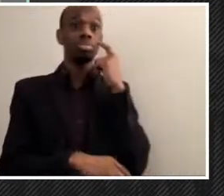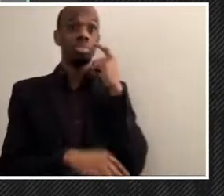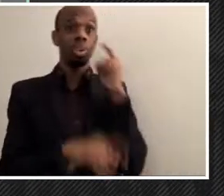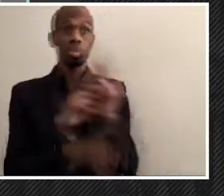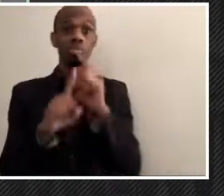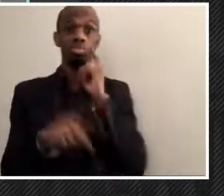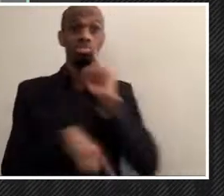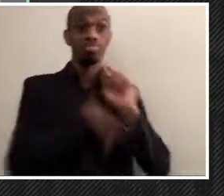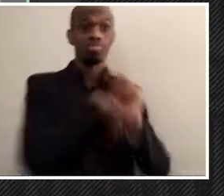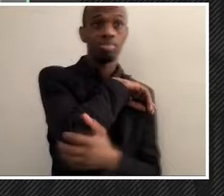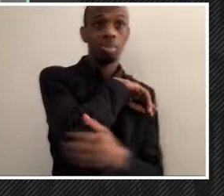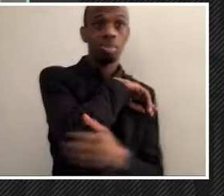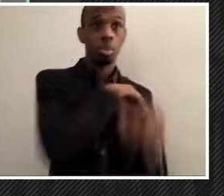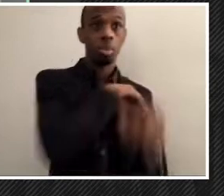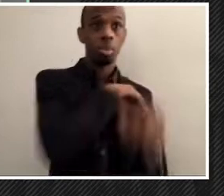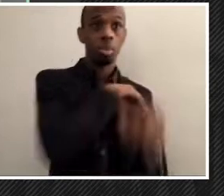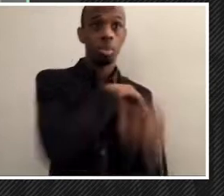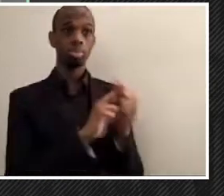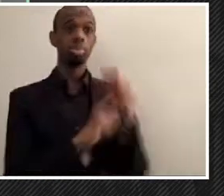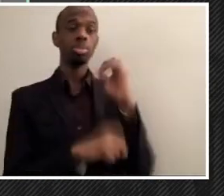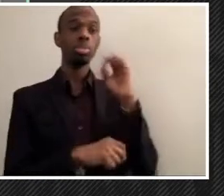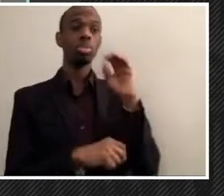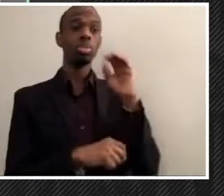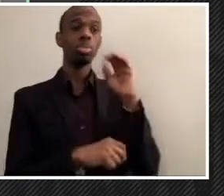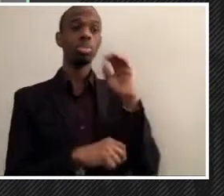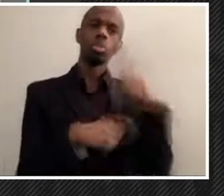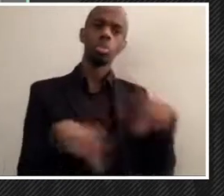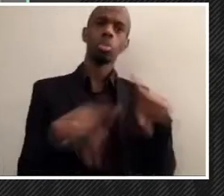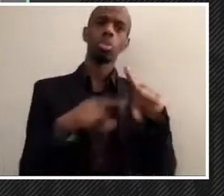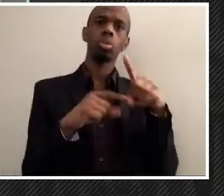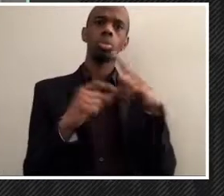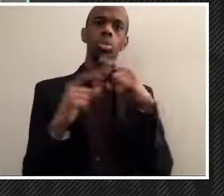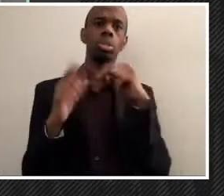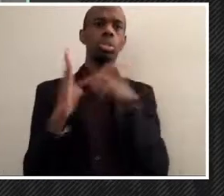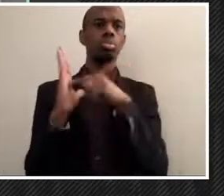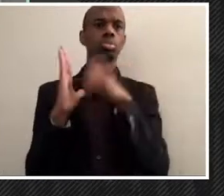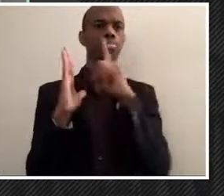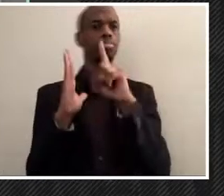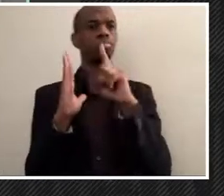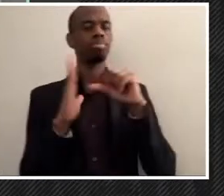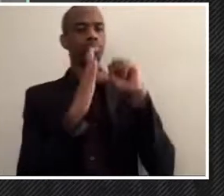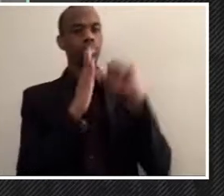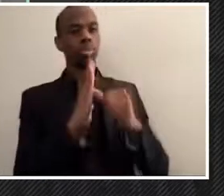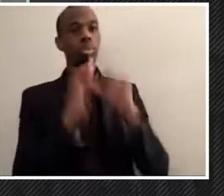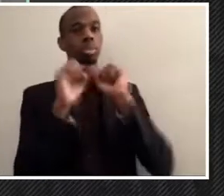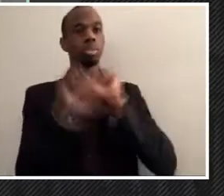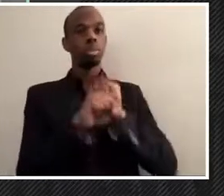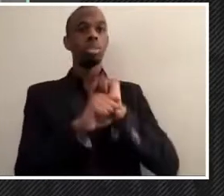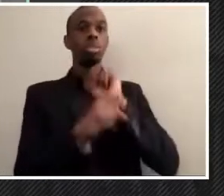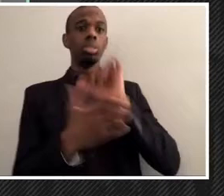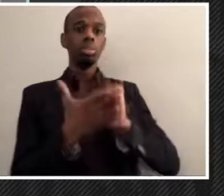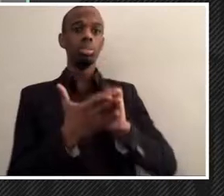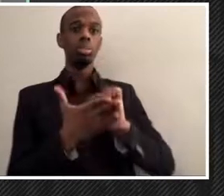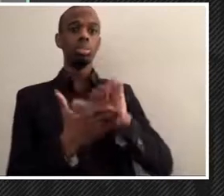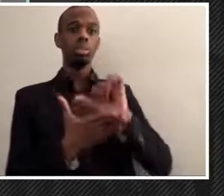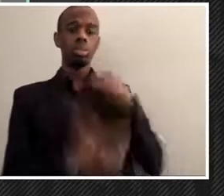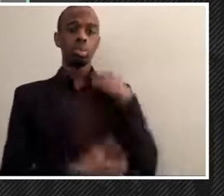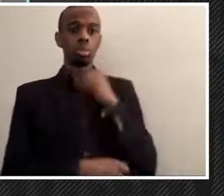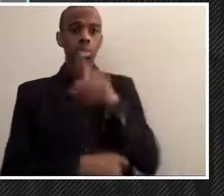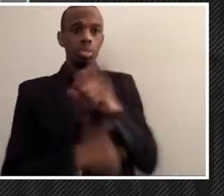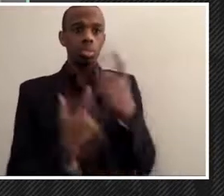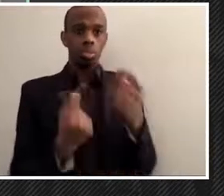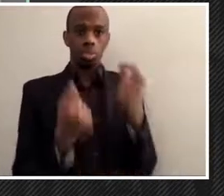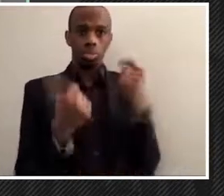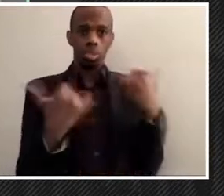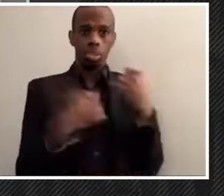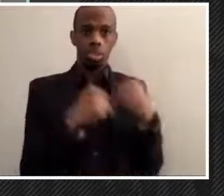those are the central tenets and central themes of our legislative work this year. We are partnering with those who have more experience, have